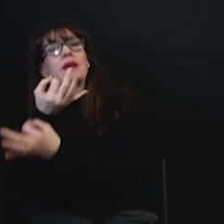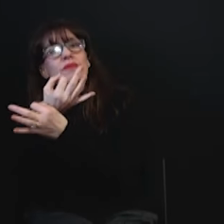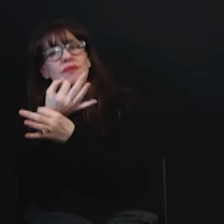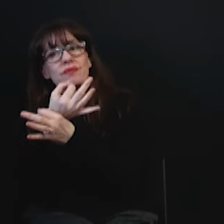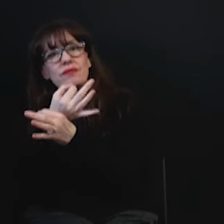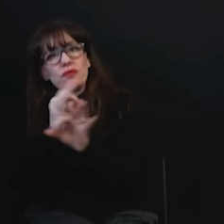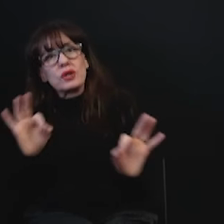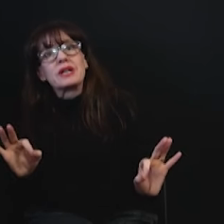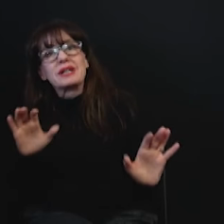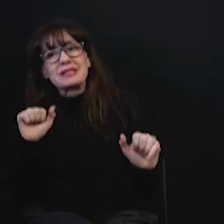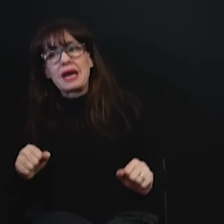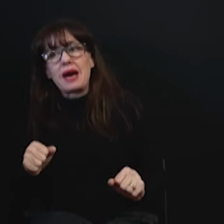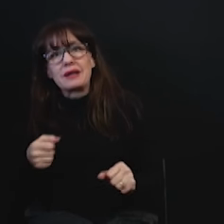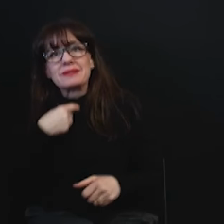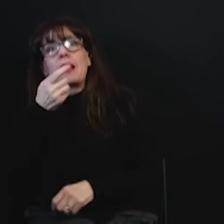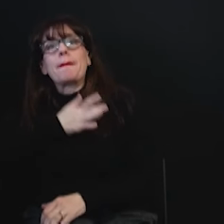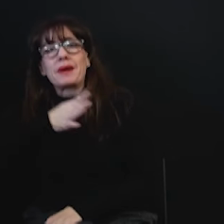tell my father.